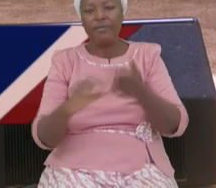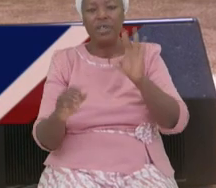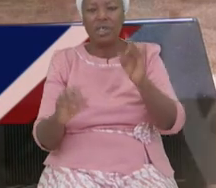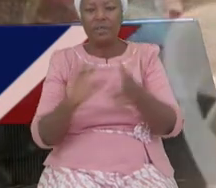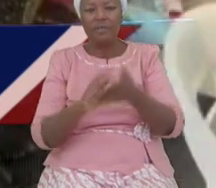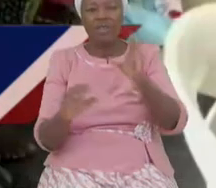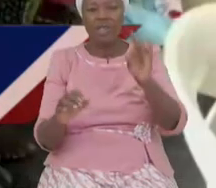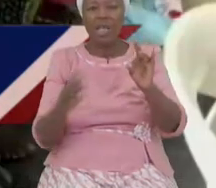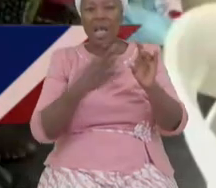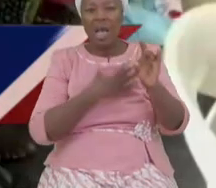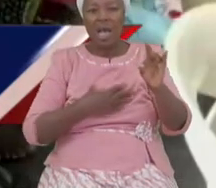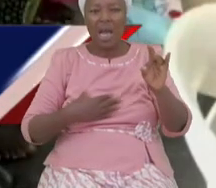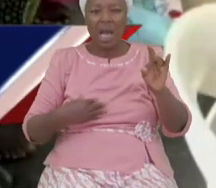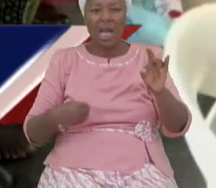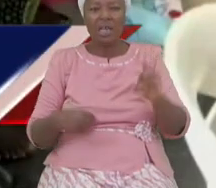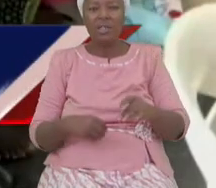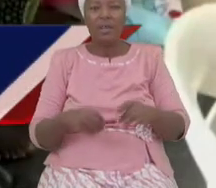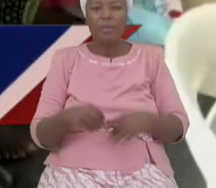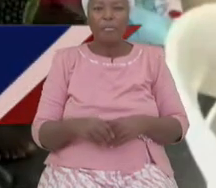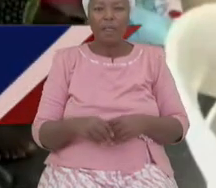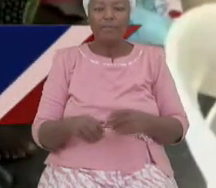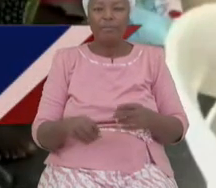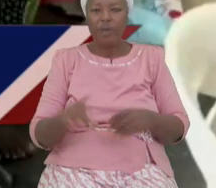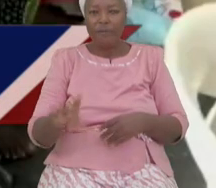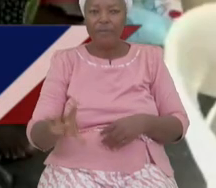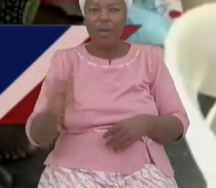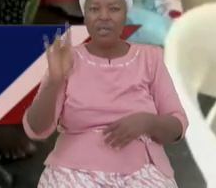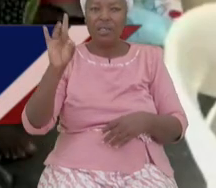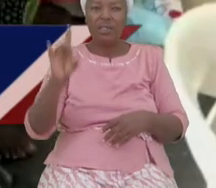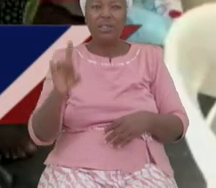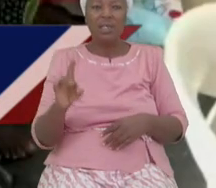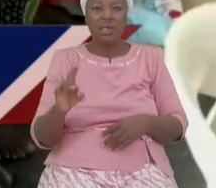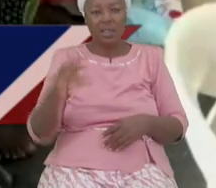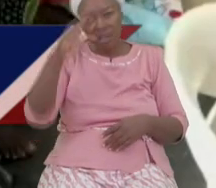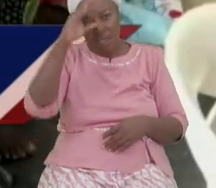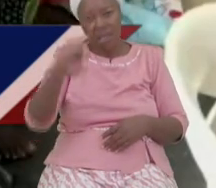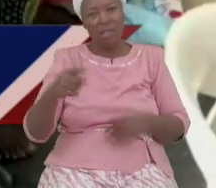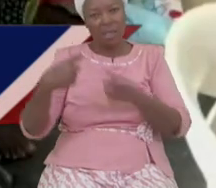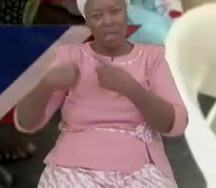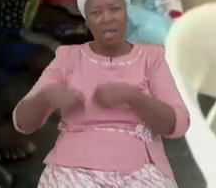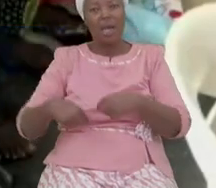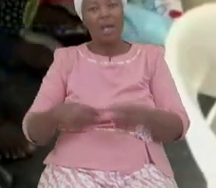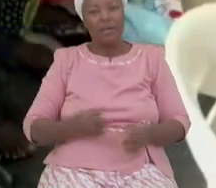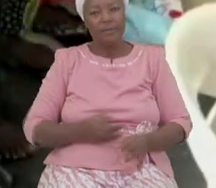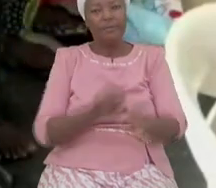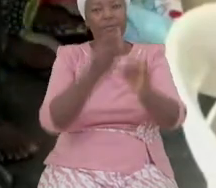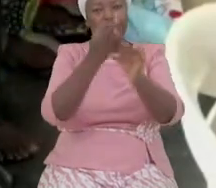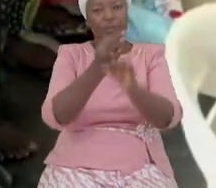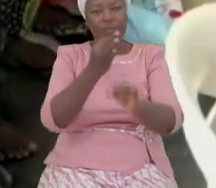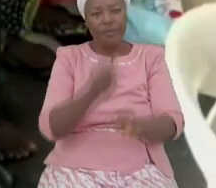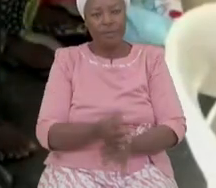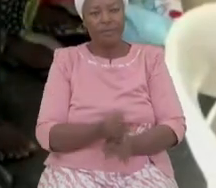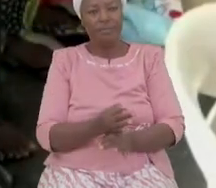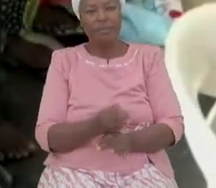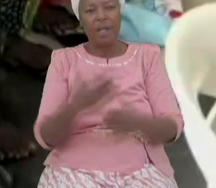8, and foundest his heart faithful before thee. Foundest